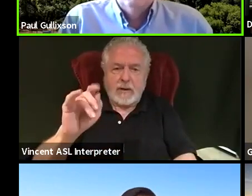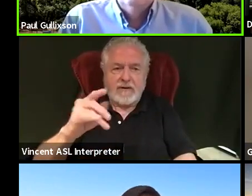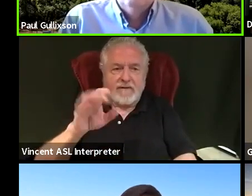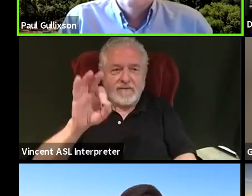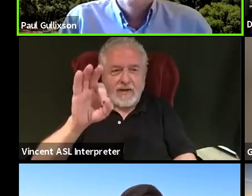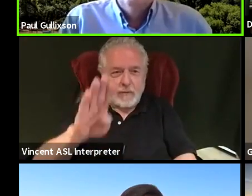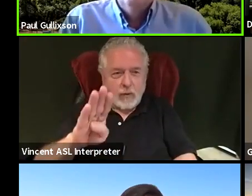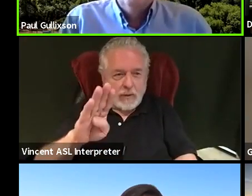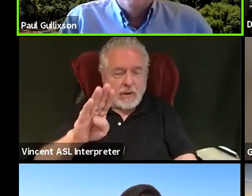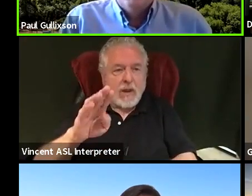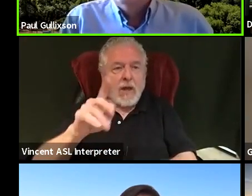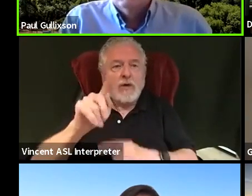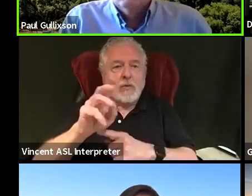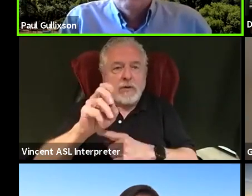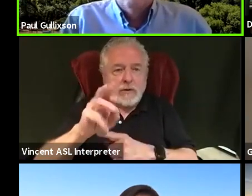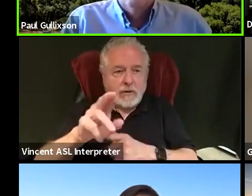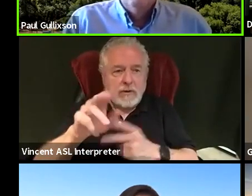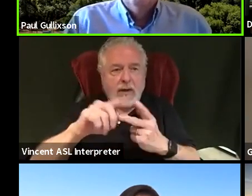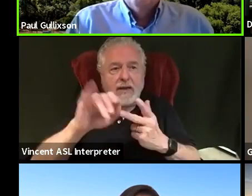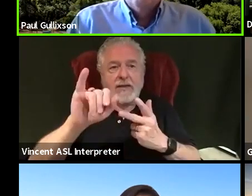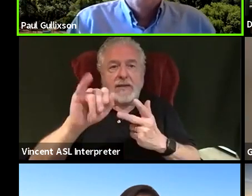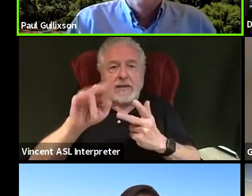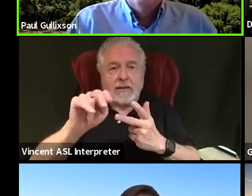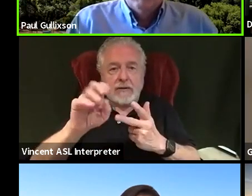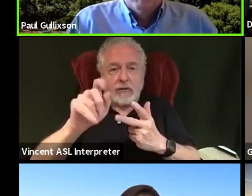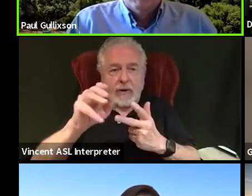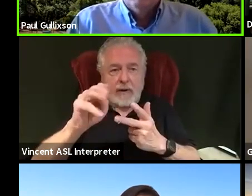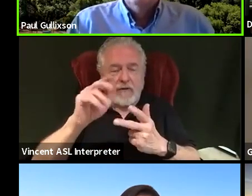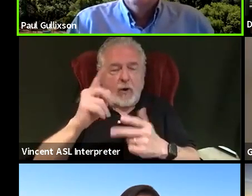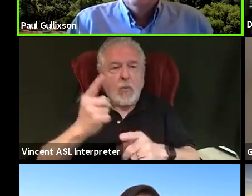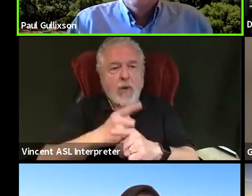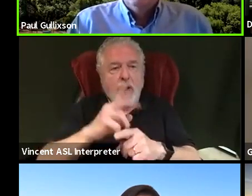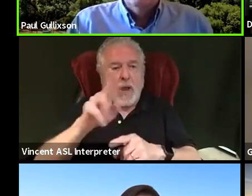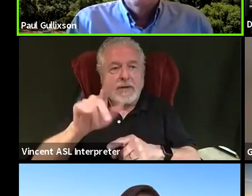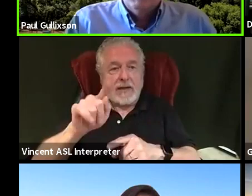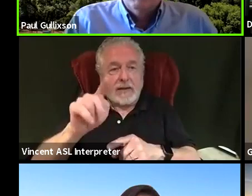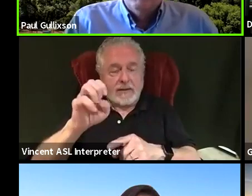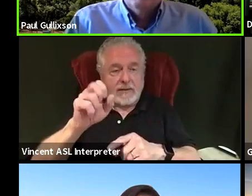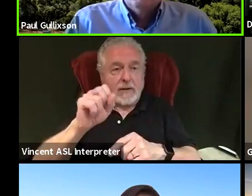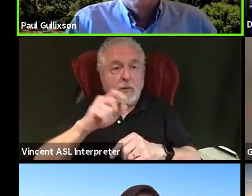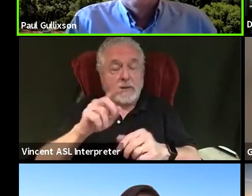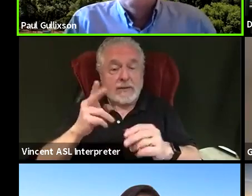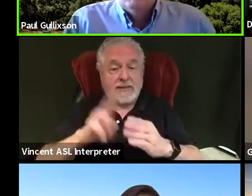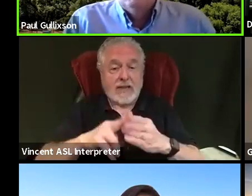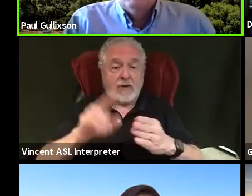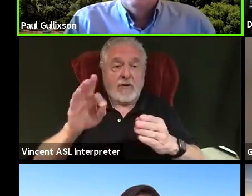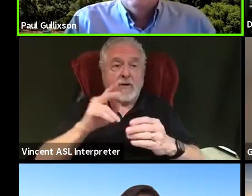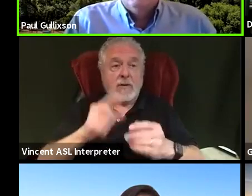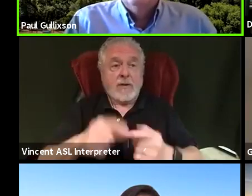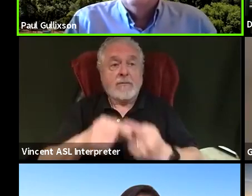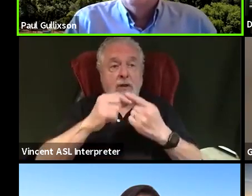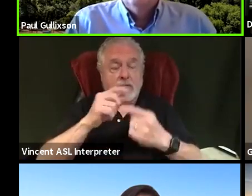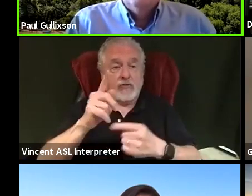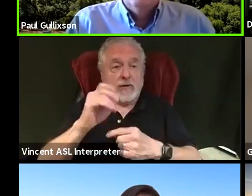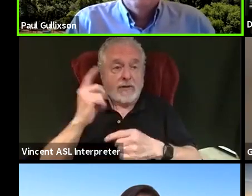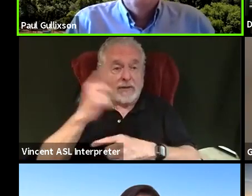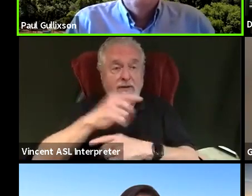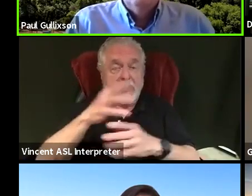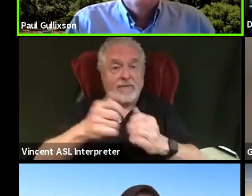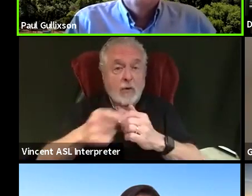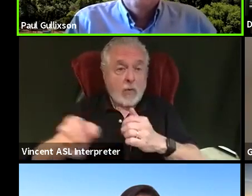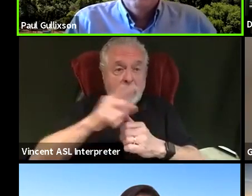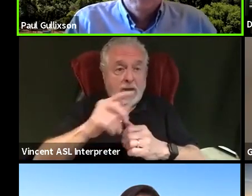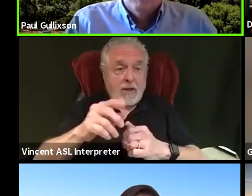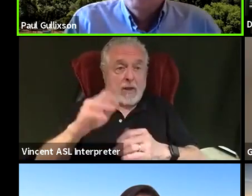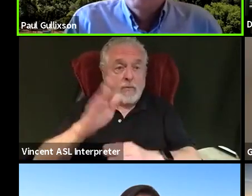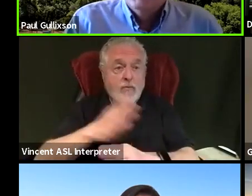and follow us on Twitter and Instagram for our regular updates. And as we sign off, we have a special treat today. We'd like to leave you with